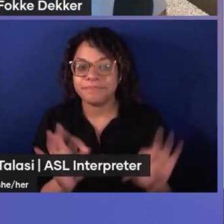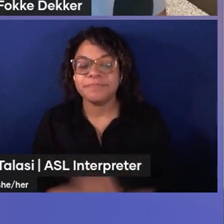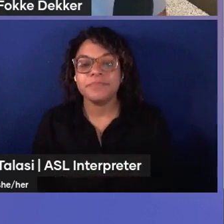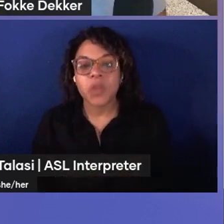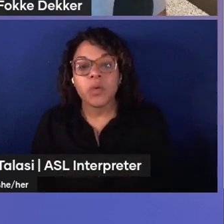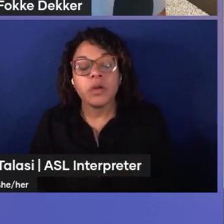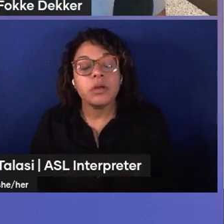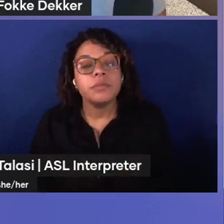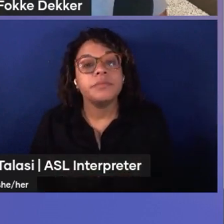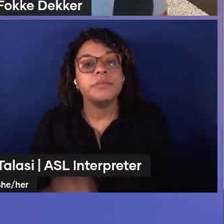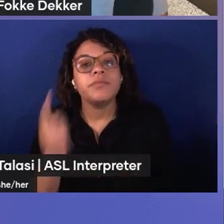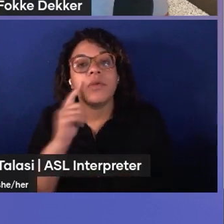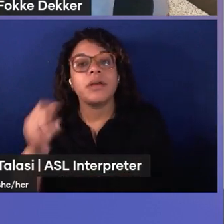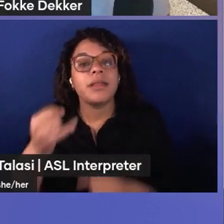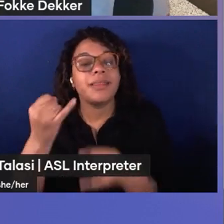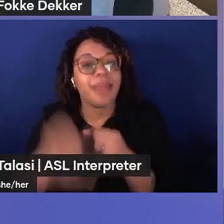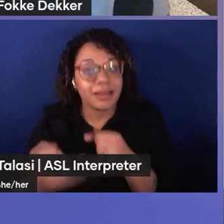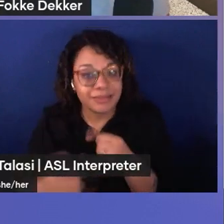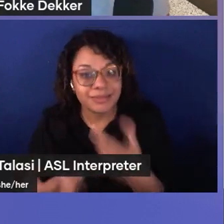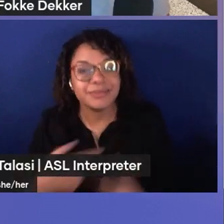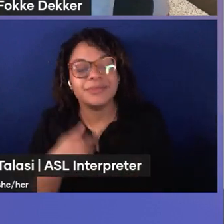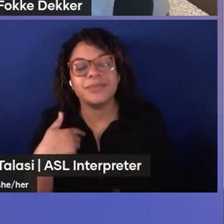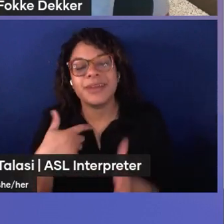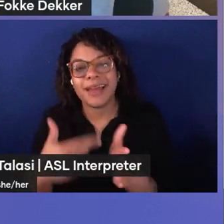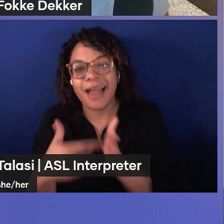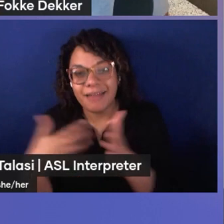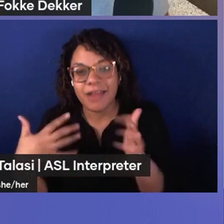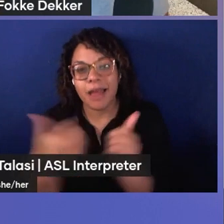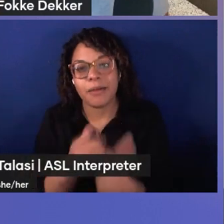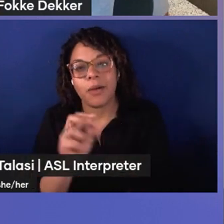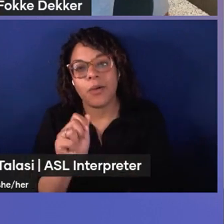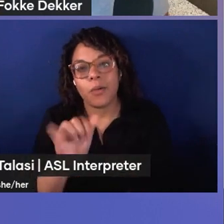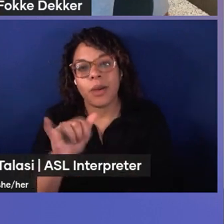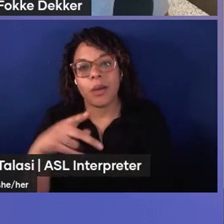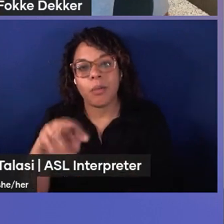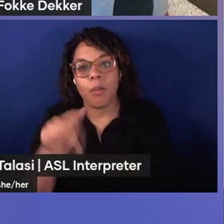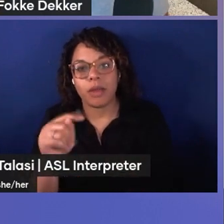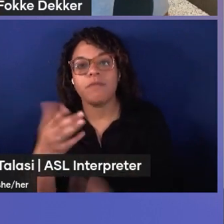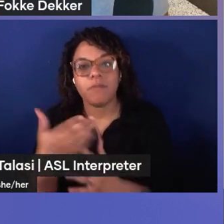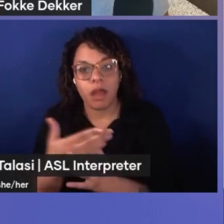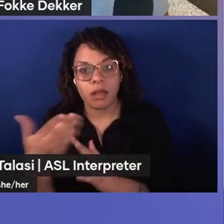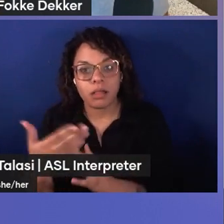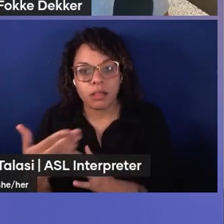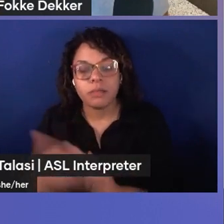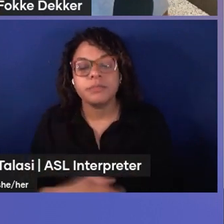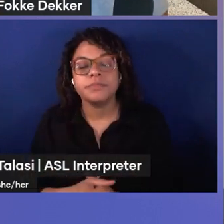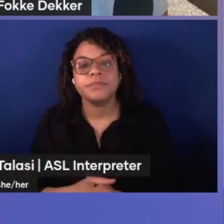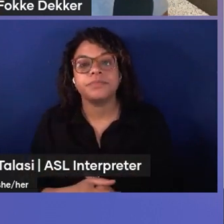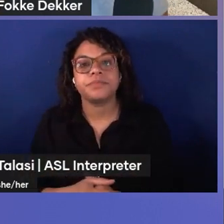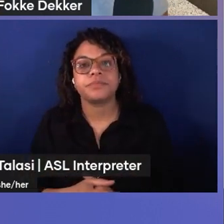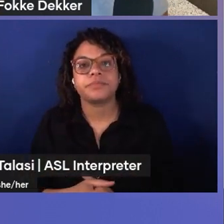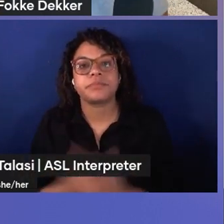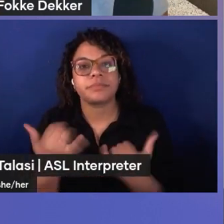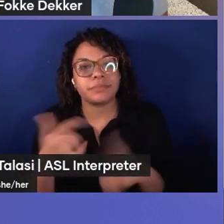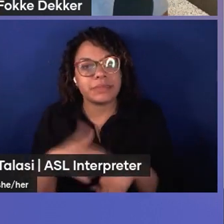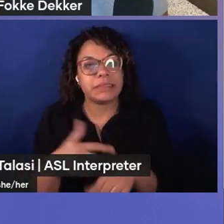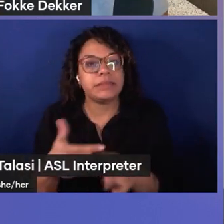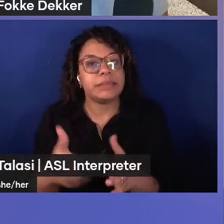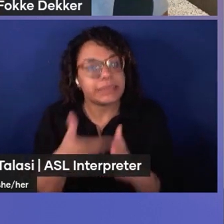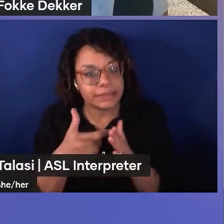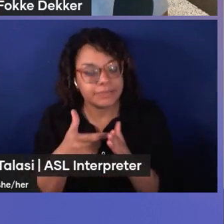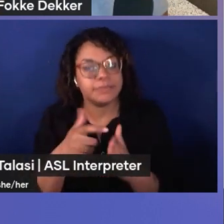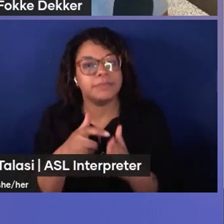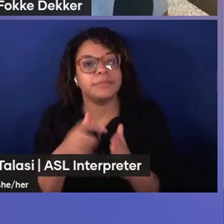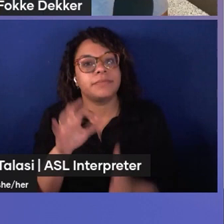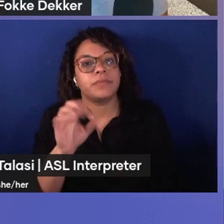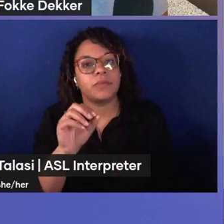So for one last time, we have to update our waypoint file. This time, we still need the formation name. We still